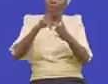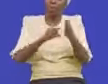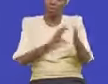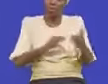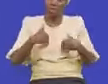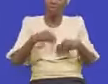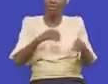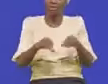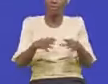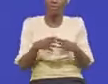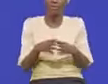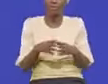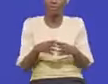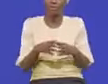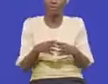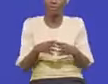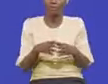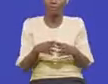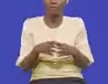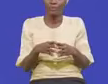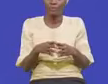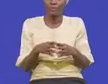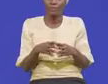Meɖo ŋu ɖe nu yi ke Kristo wɔ ŋuti.